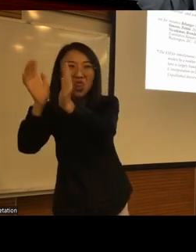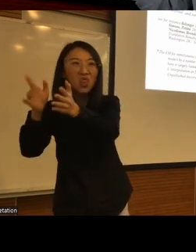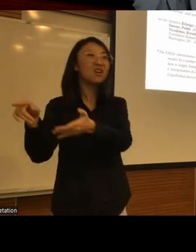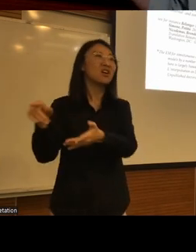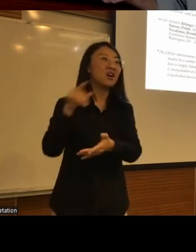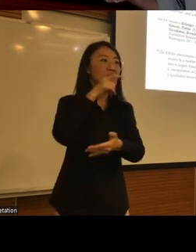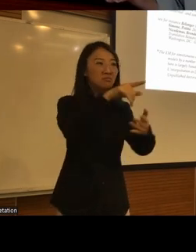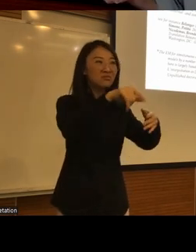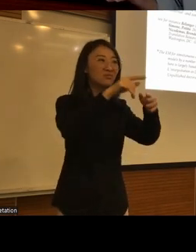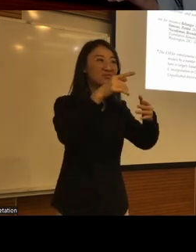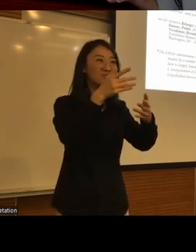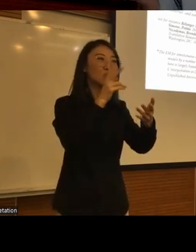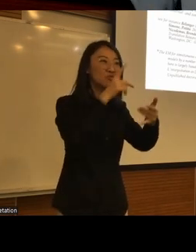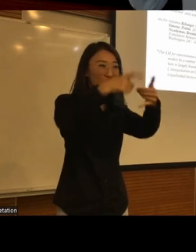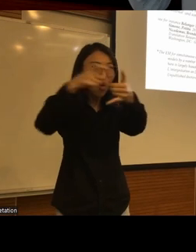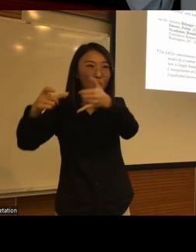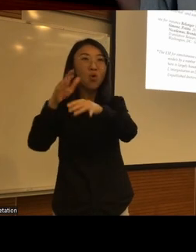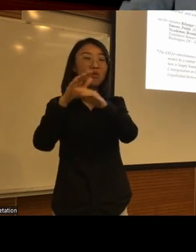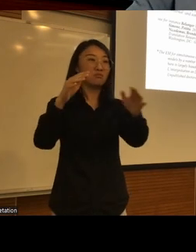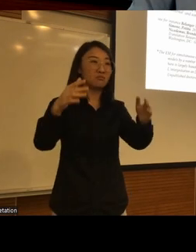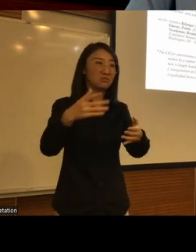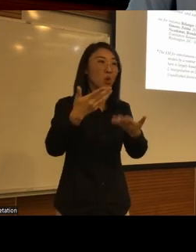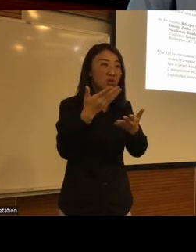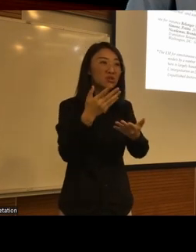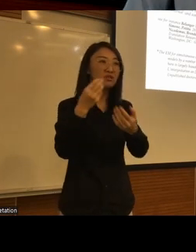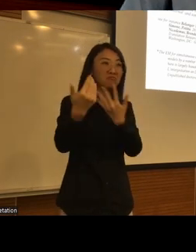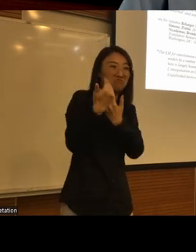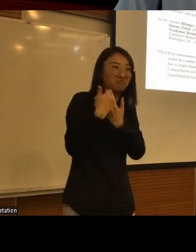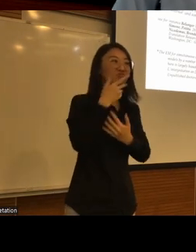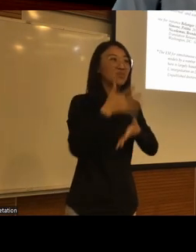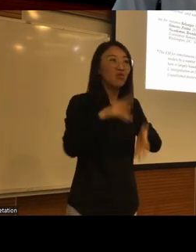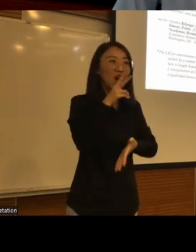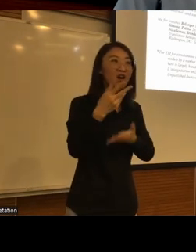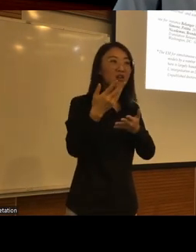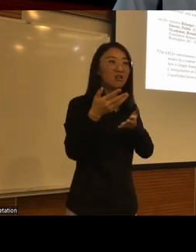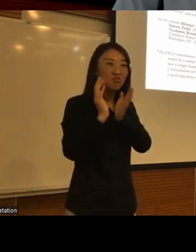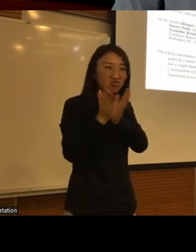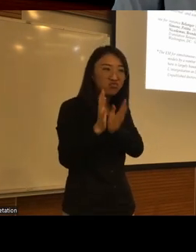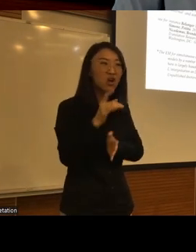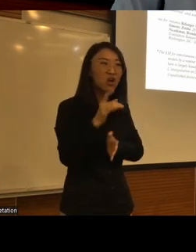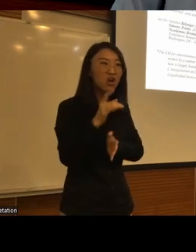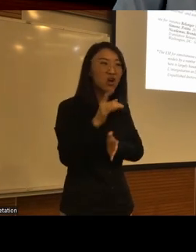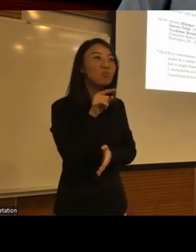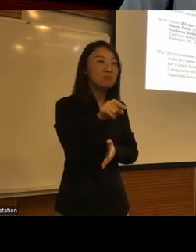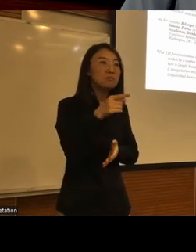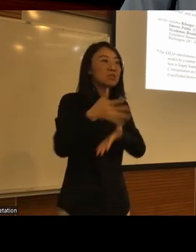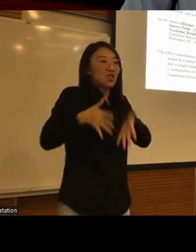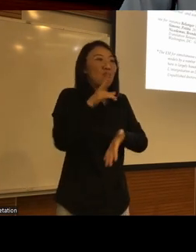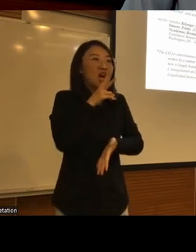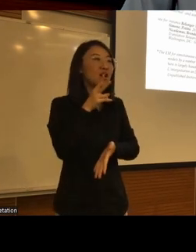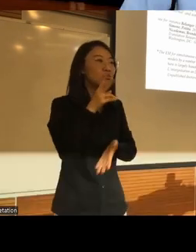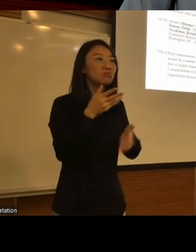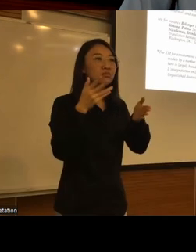or signing to the interpreter. We have to think about that. This is one of the reasons why I have a lot of admiration for